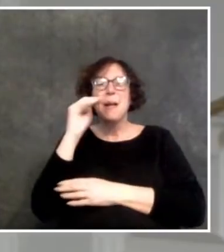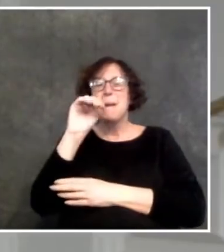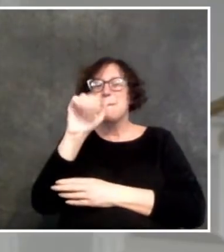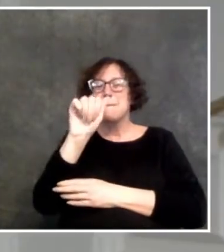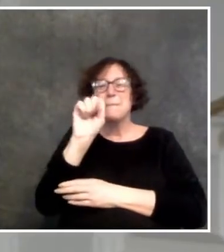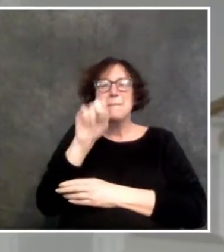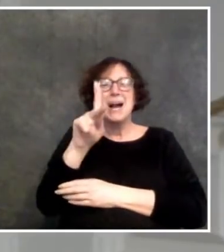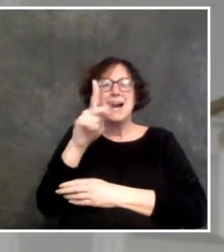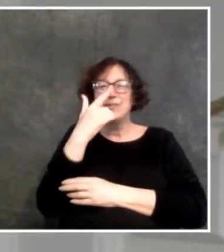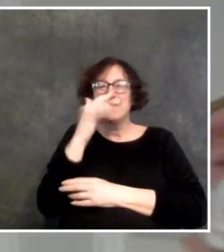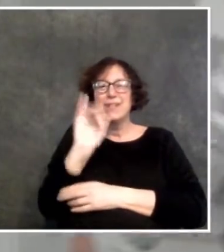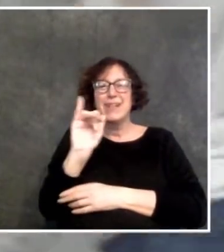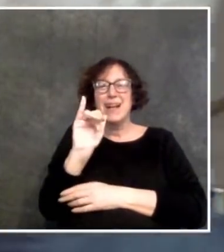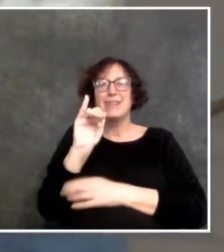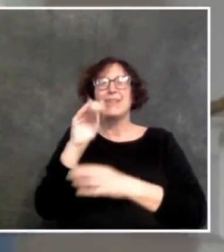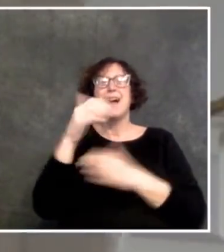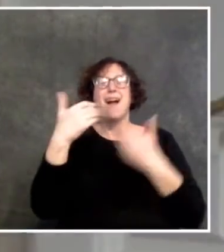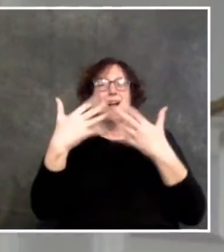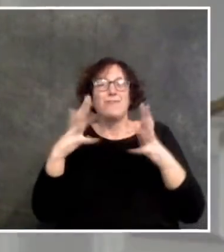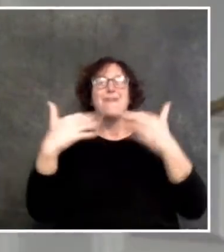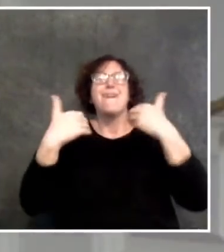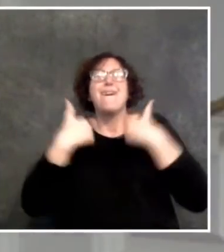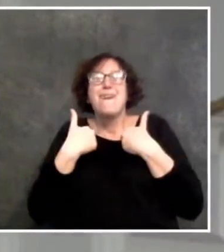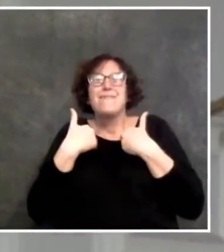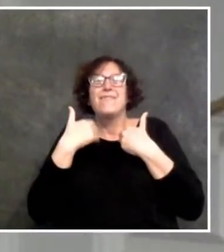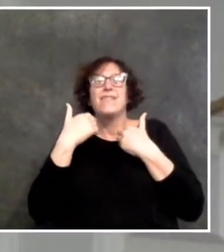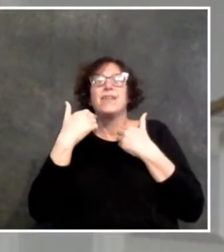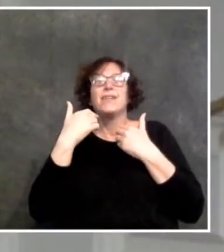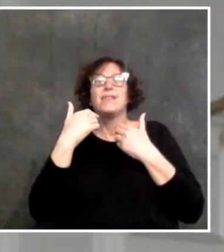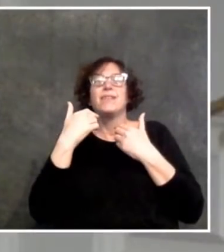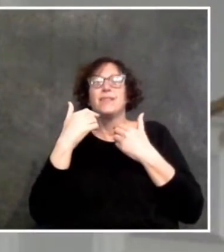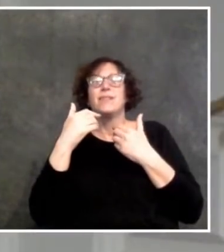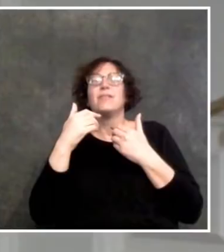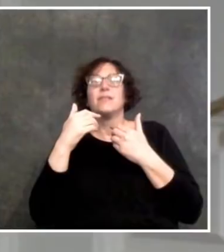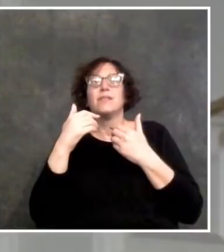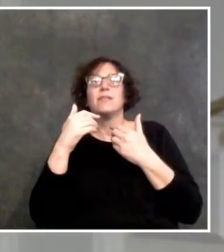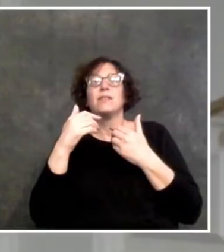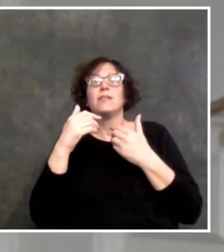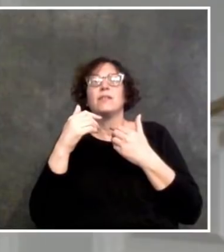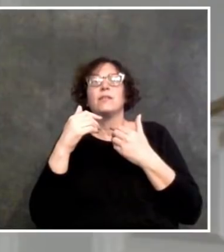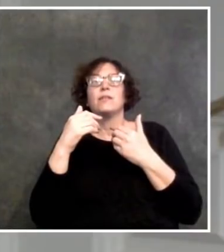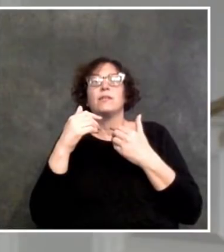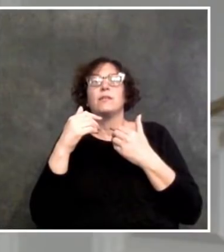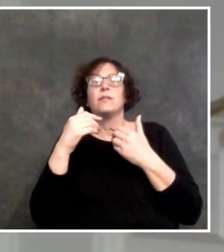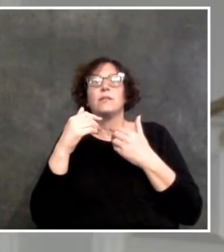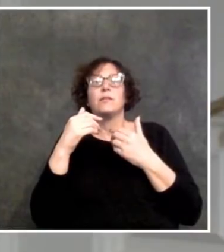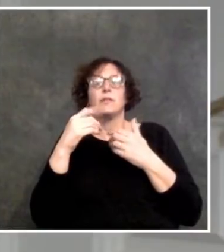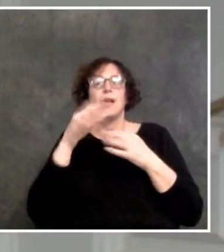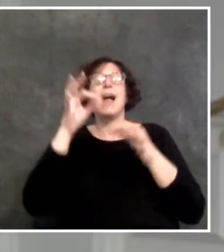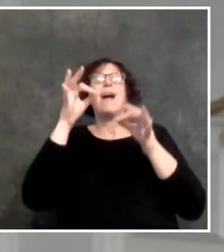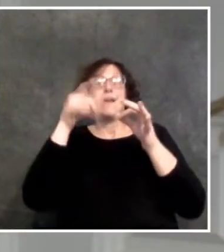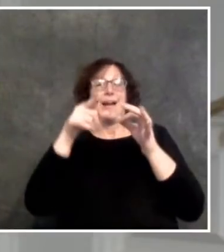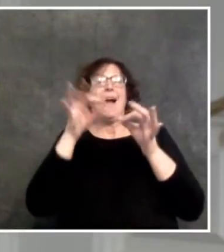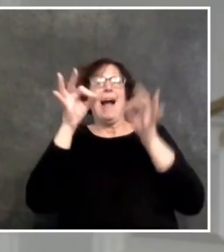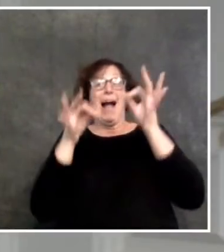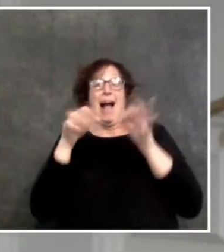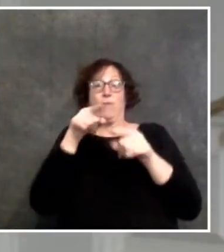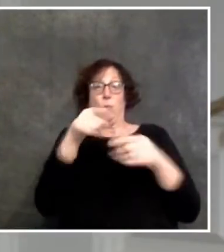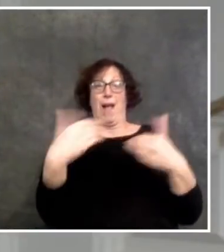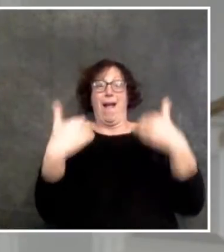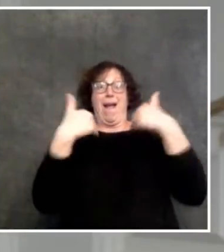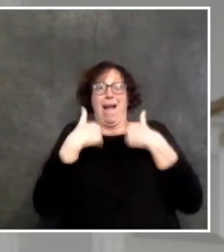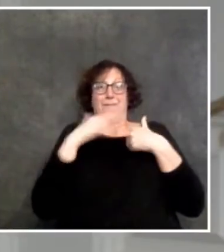it maintains its integrity. I would remind individuals that they shouldn't share these paper